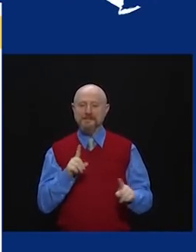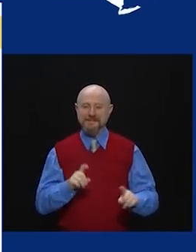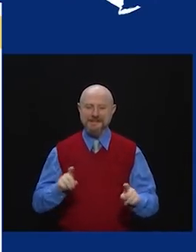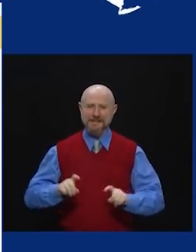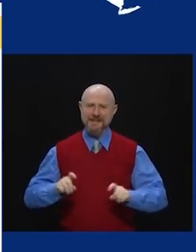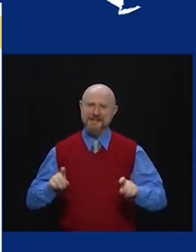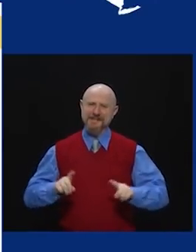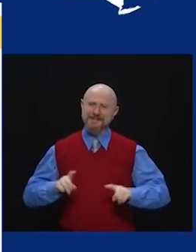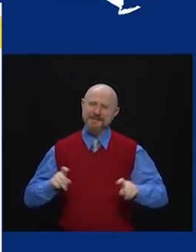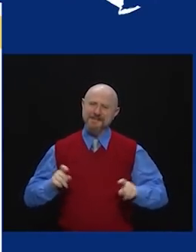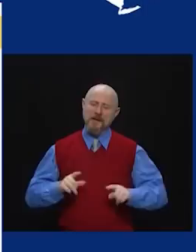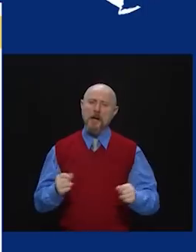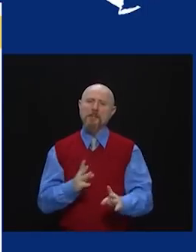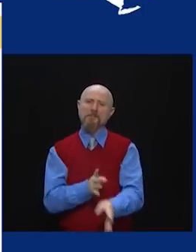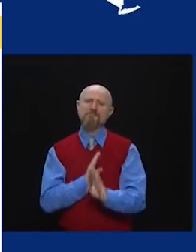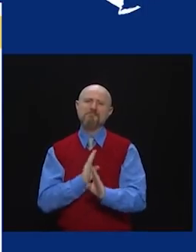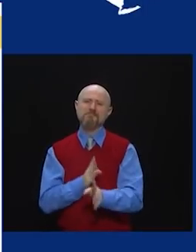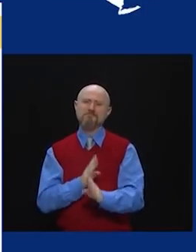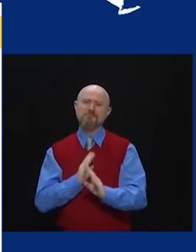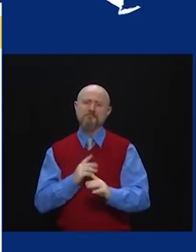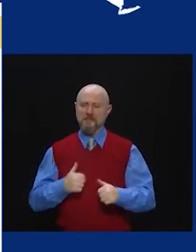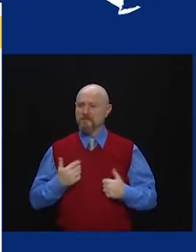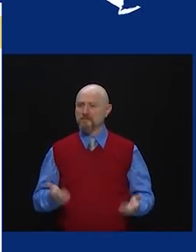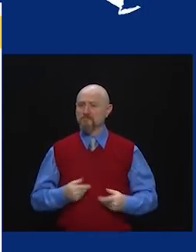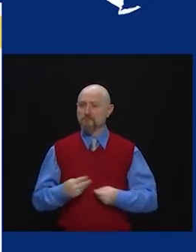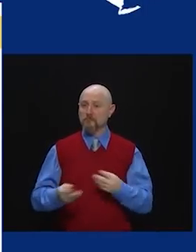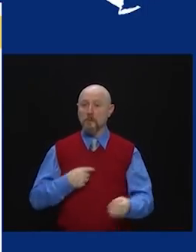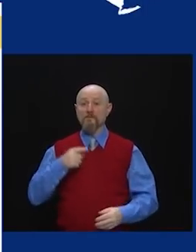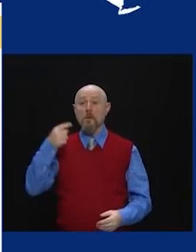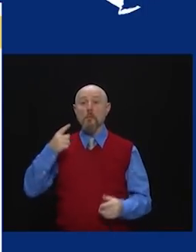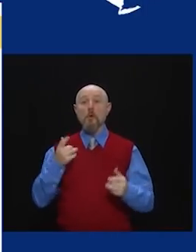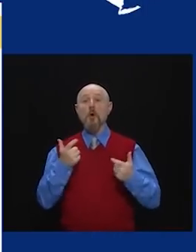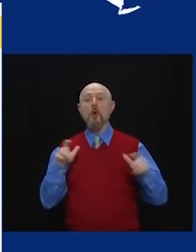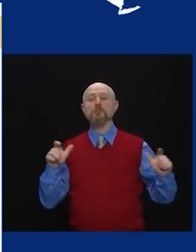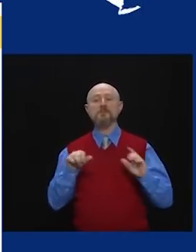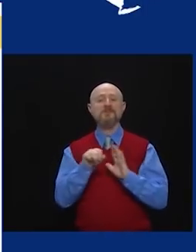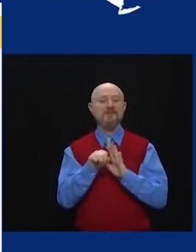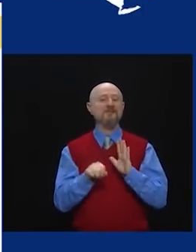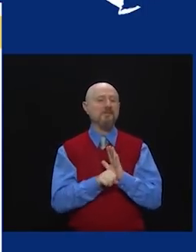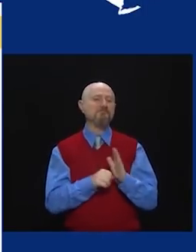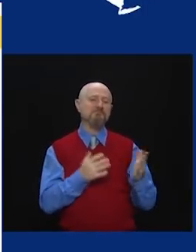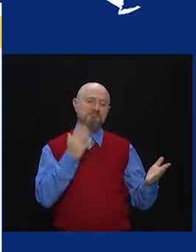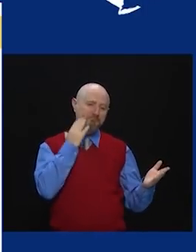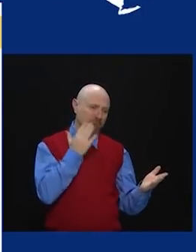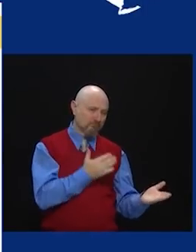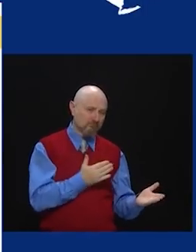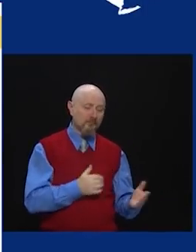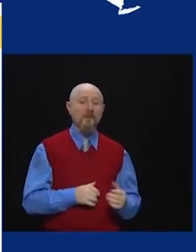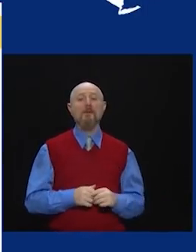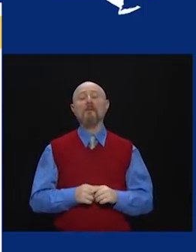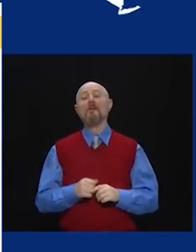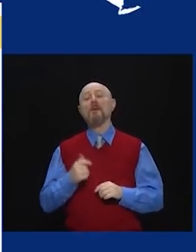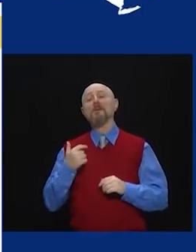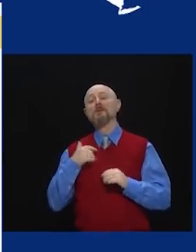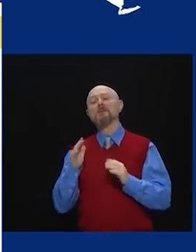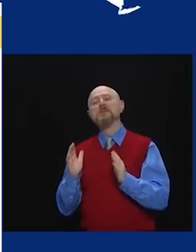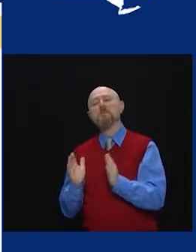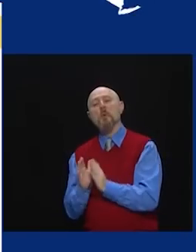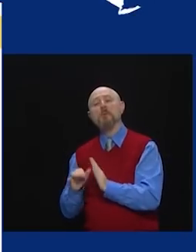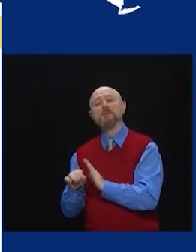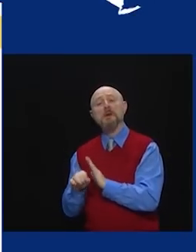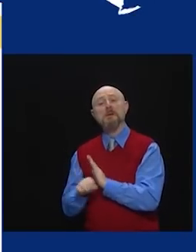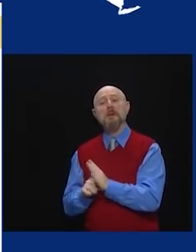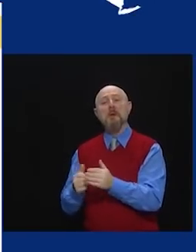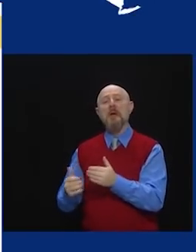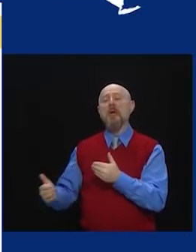which is incredible. If you compare us to some of the smaller ones, they might be a little bit ahead of us, but you look at the larger states and we are doing a really good job in